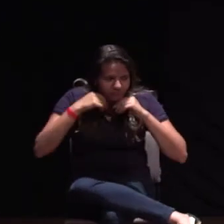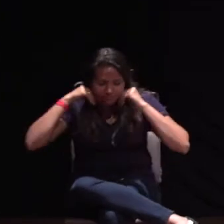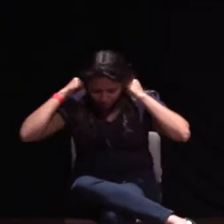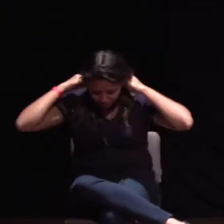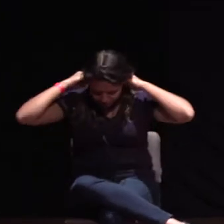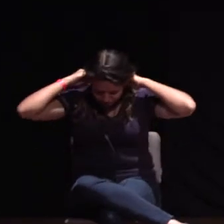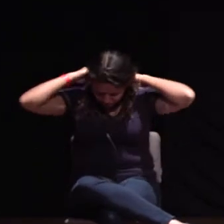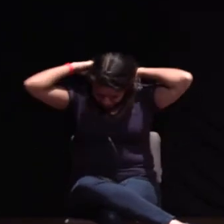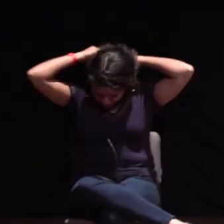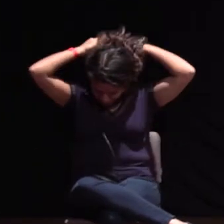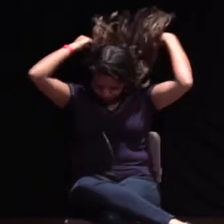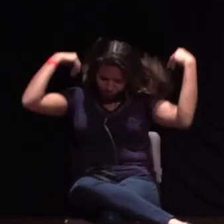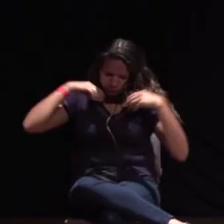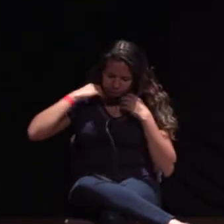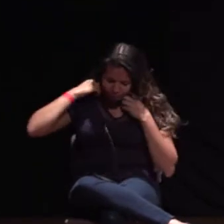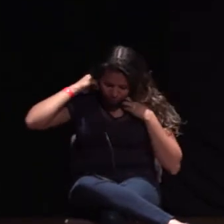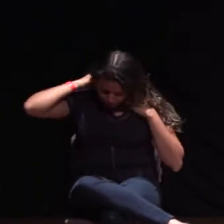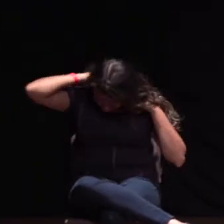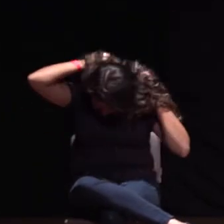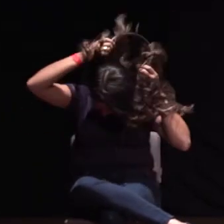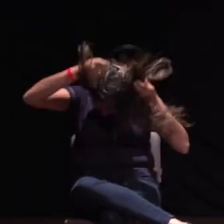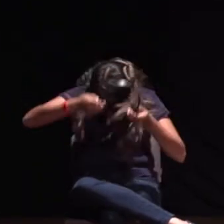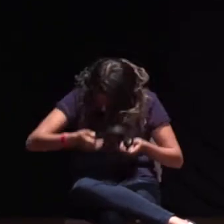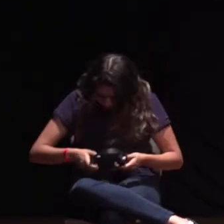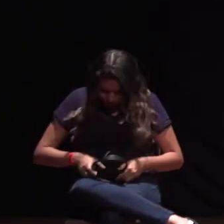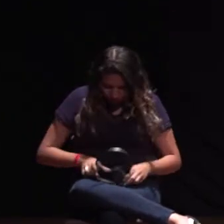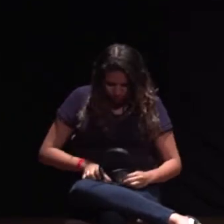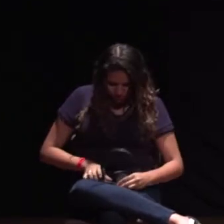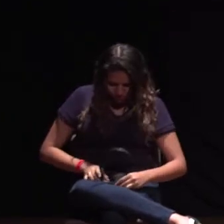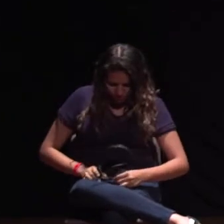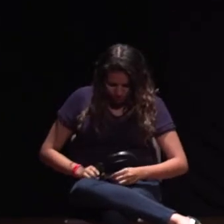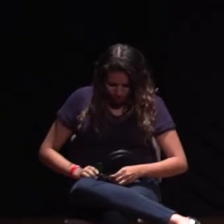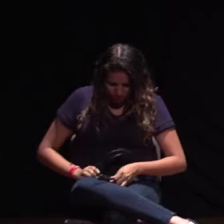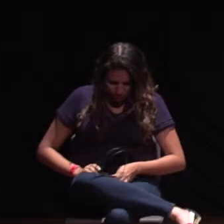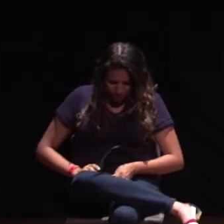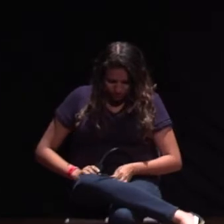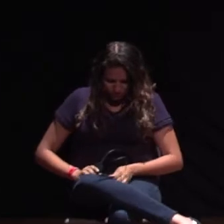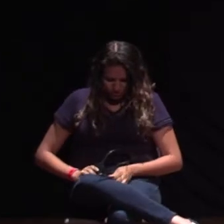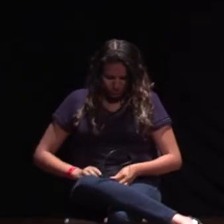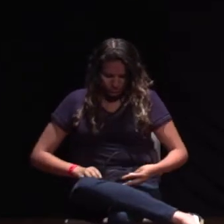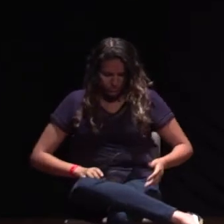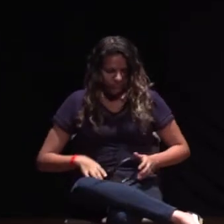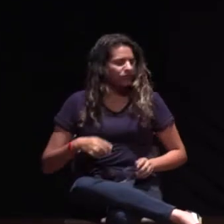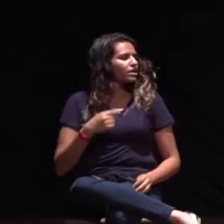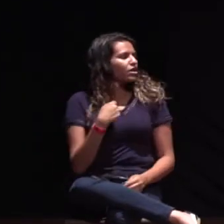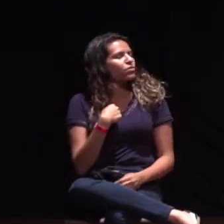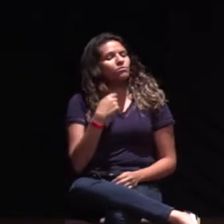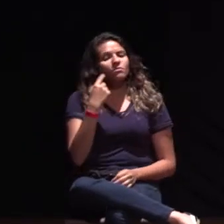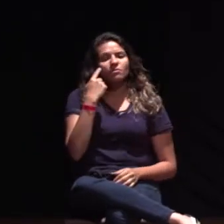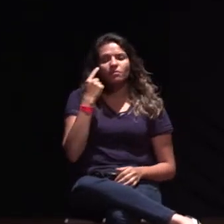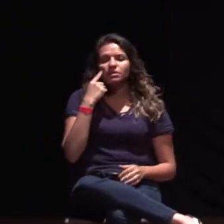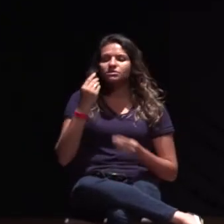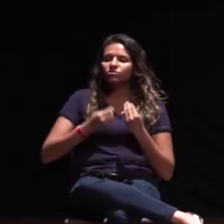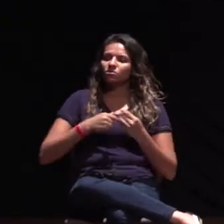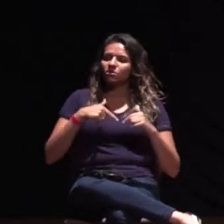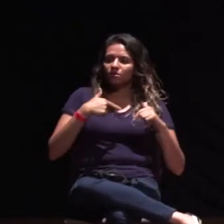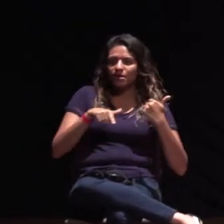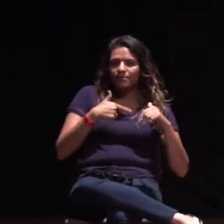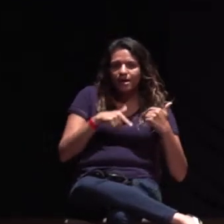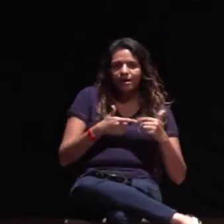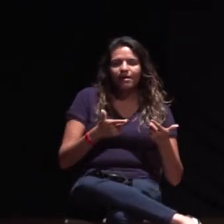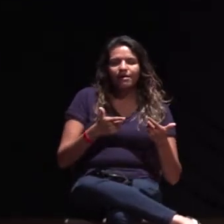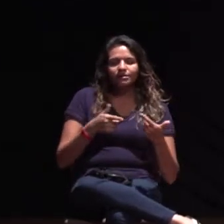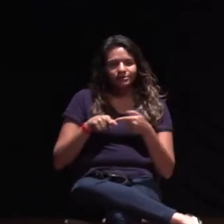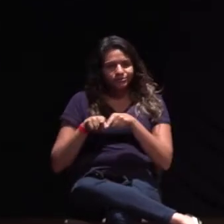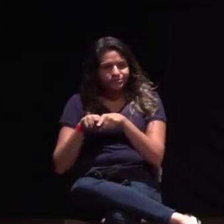Eu tenho pensado muito na questão do espectador, nos meus trabalhos e nos trabalhos de pares. Eu acho que isso é